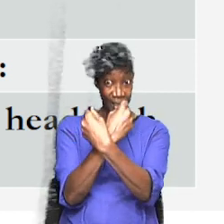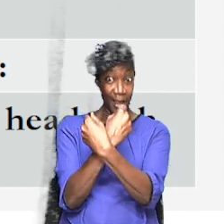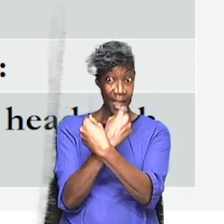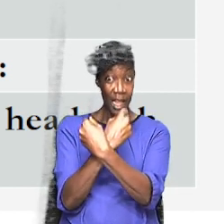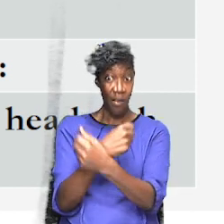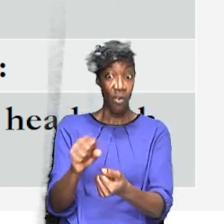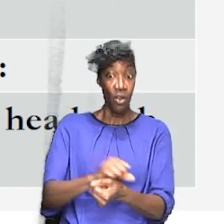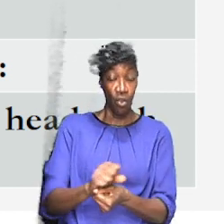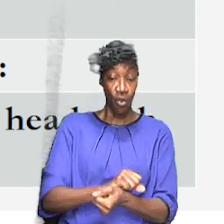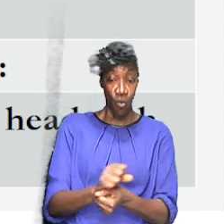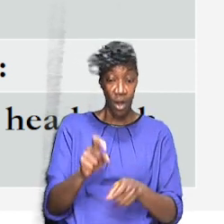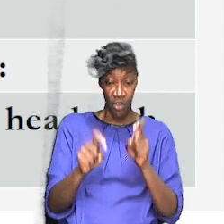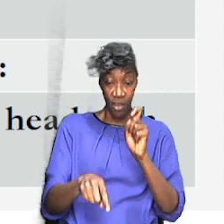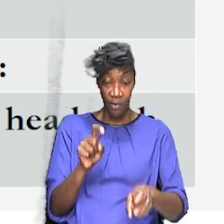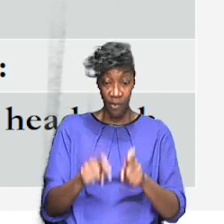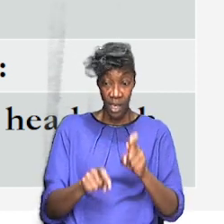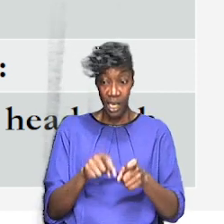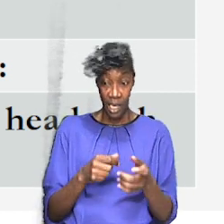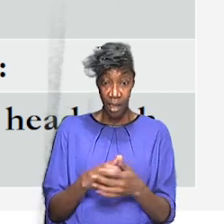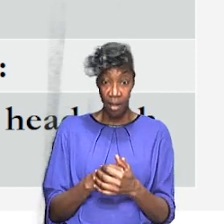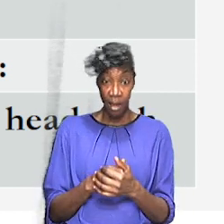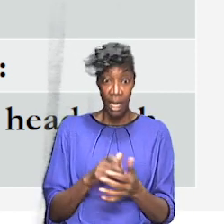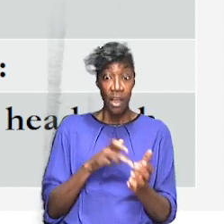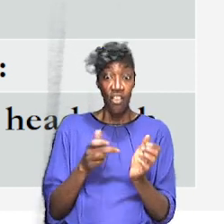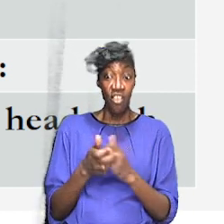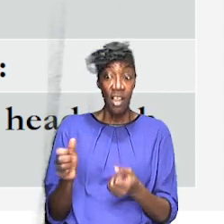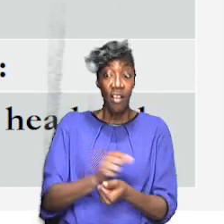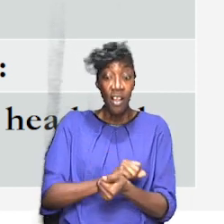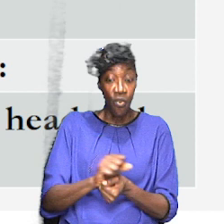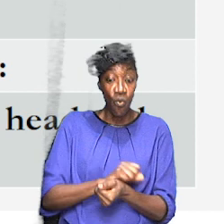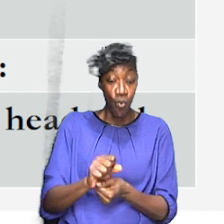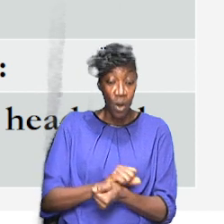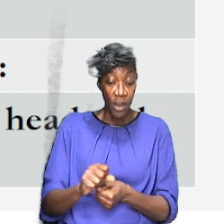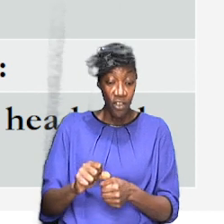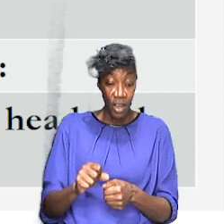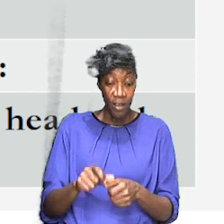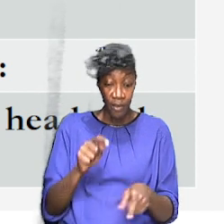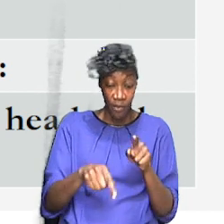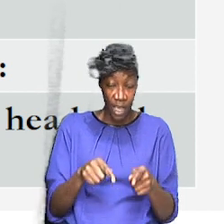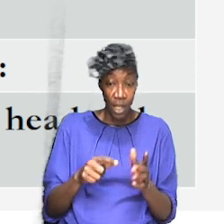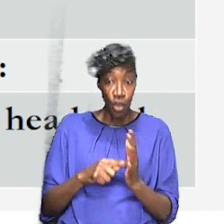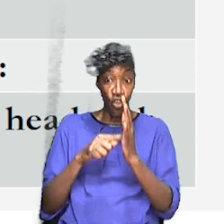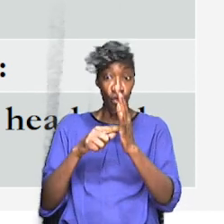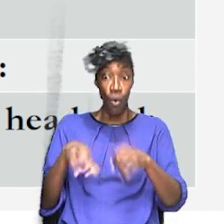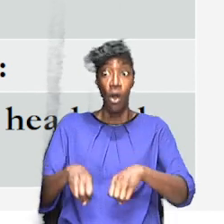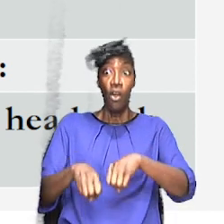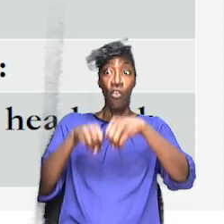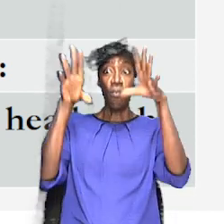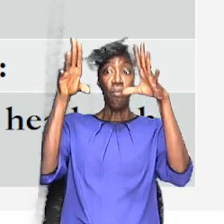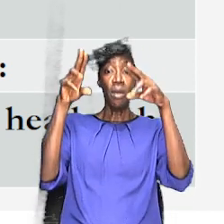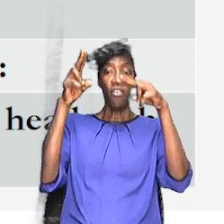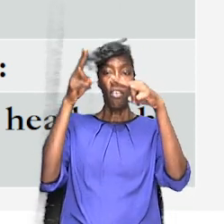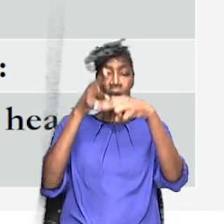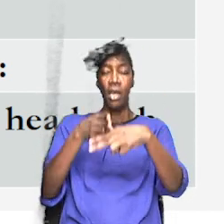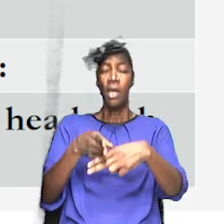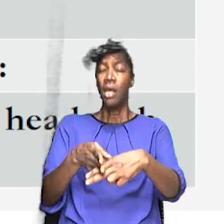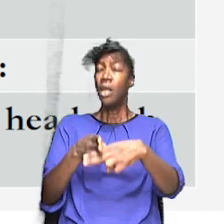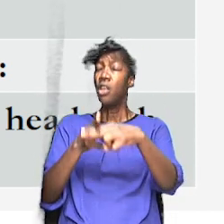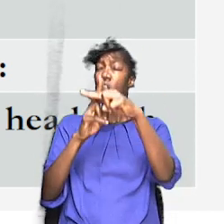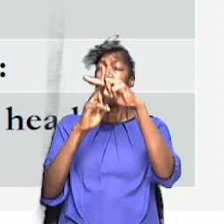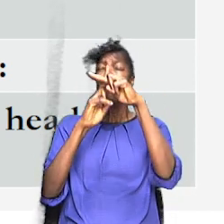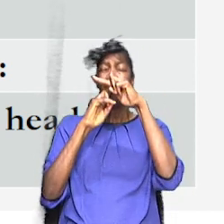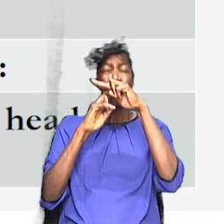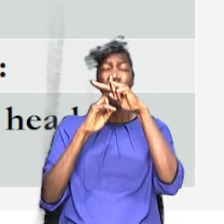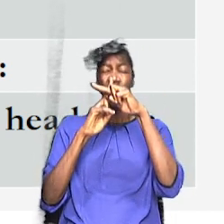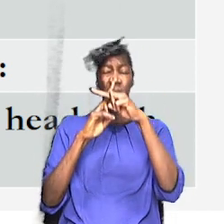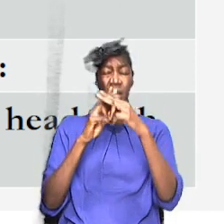the road. So Jesus washing his feet shows submission and humility. And Jesus is saying, this woman, she not have no water. What